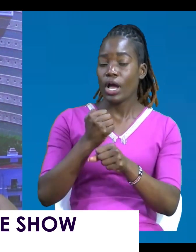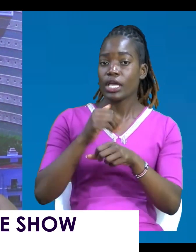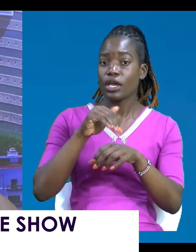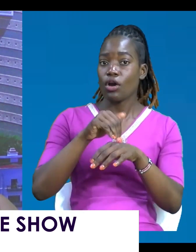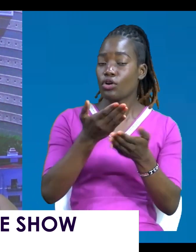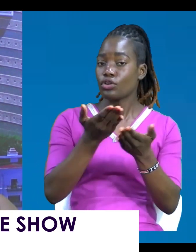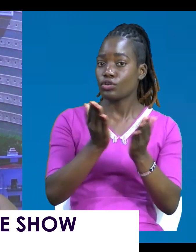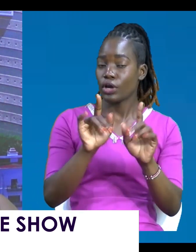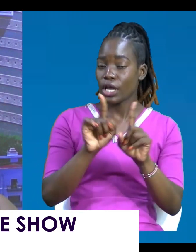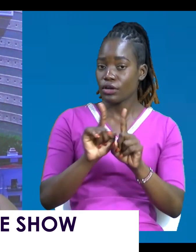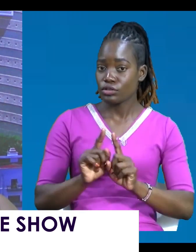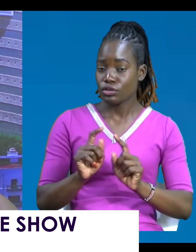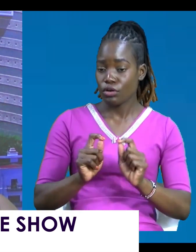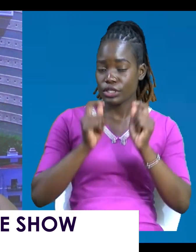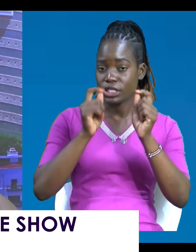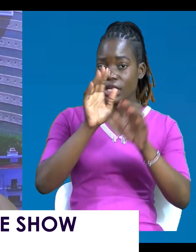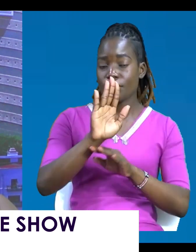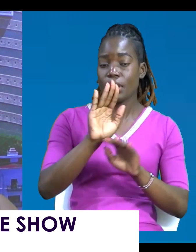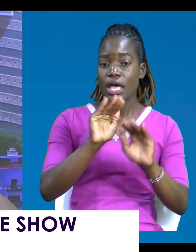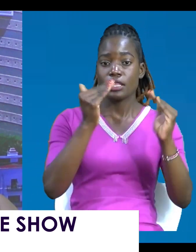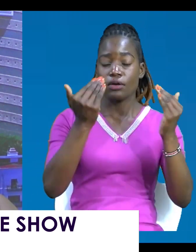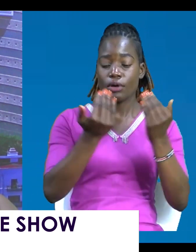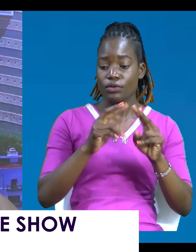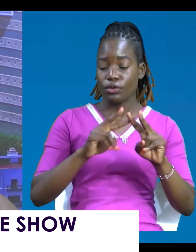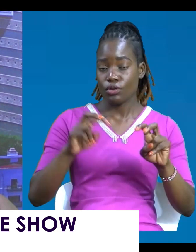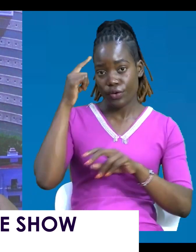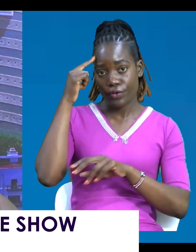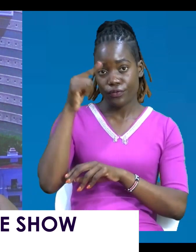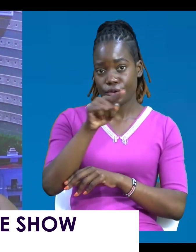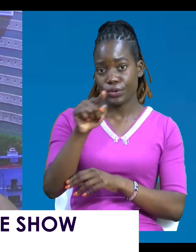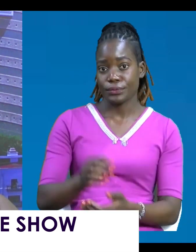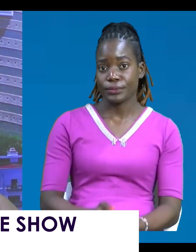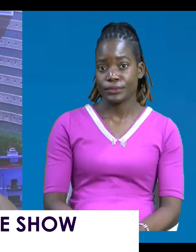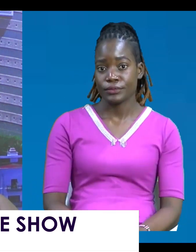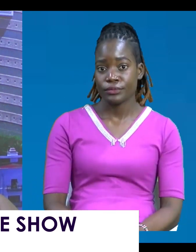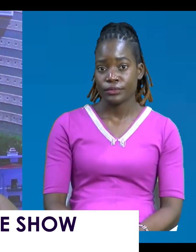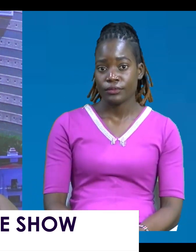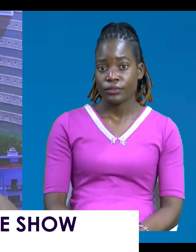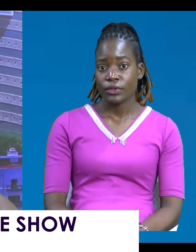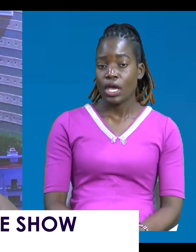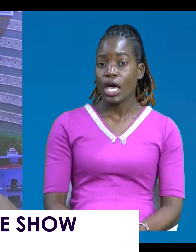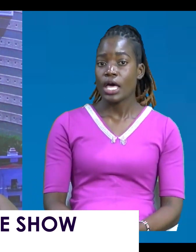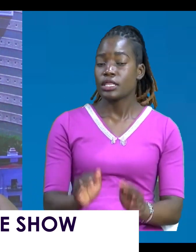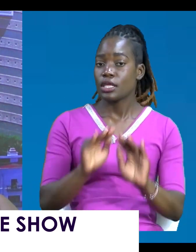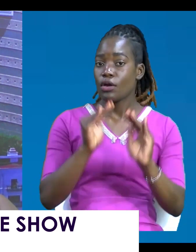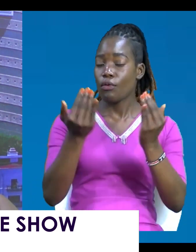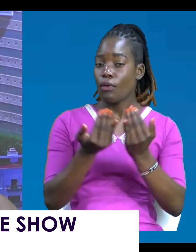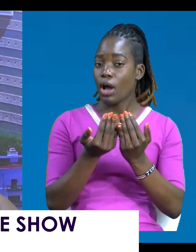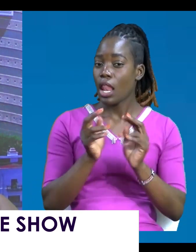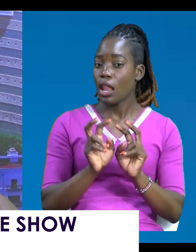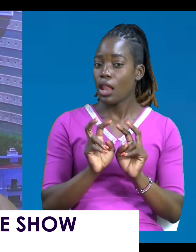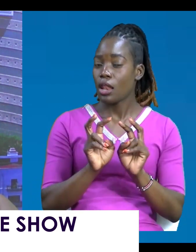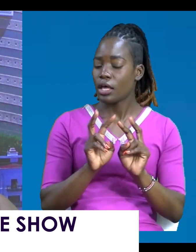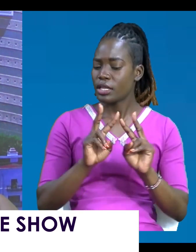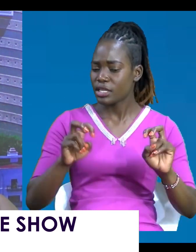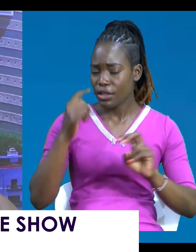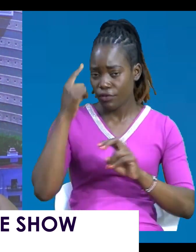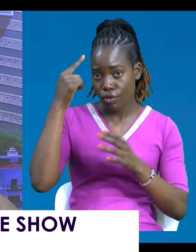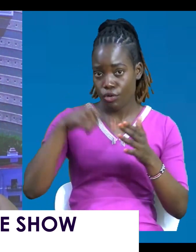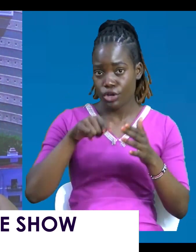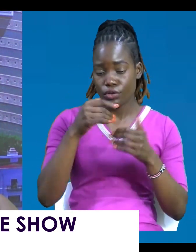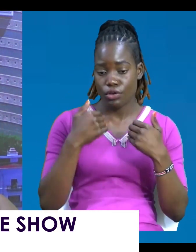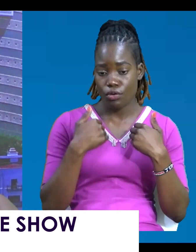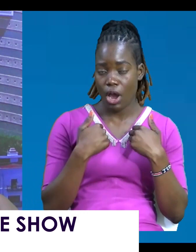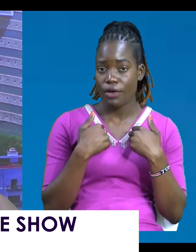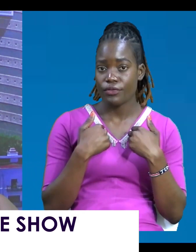you, working on your talent, the world will look for you. The world looks for what you have. That